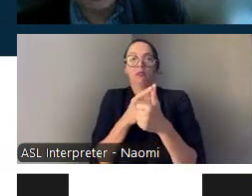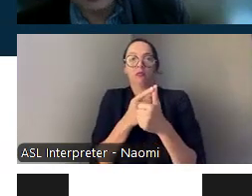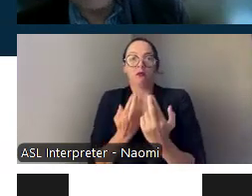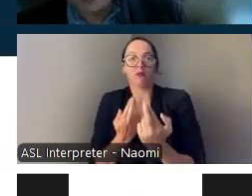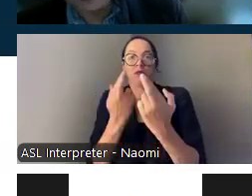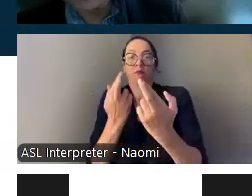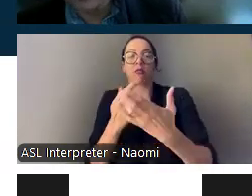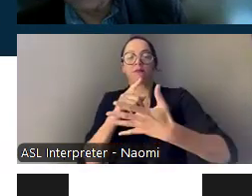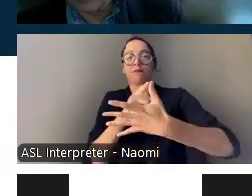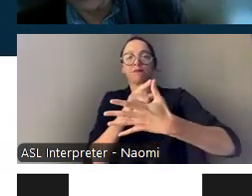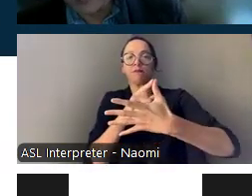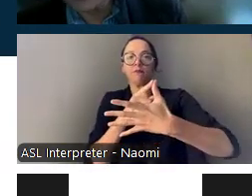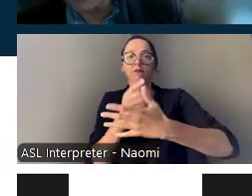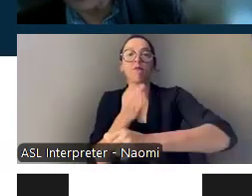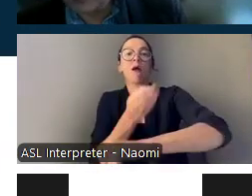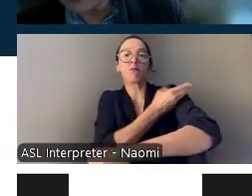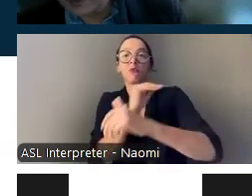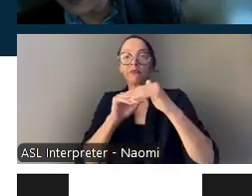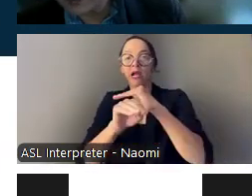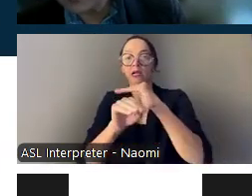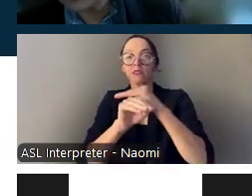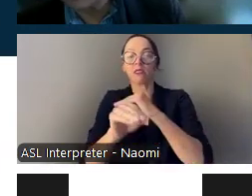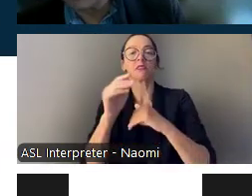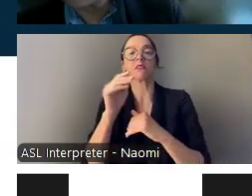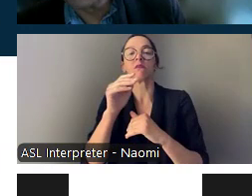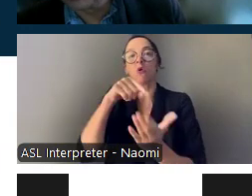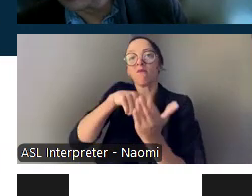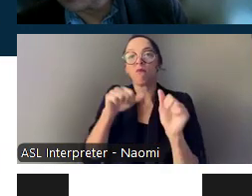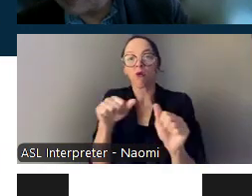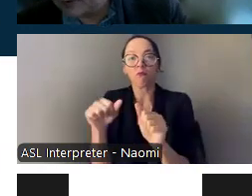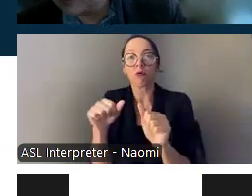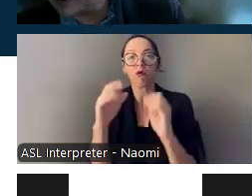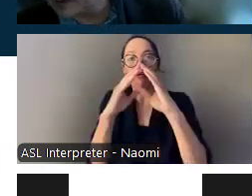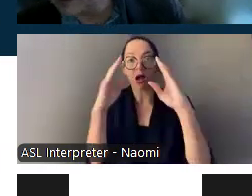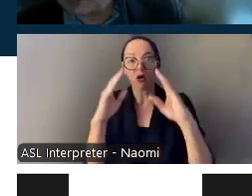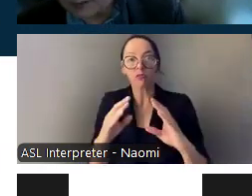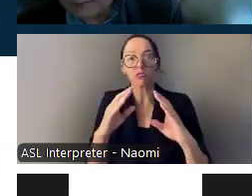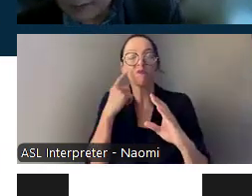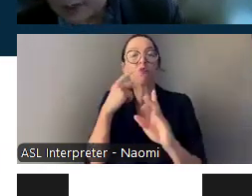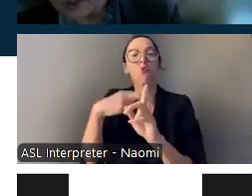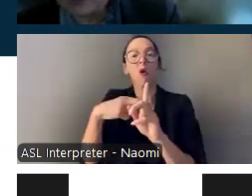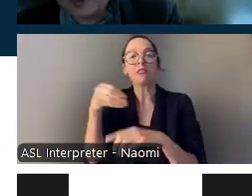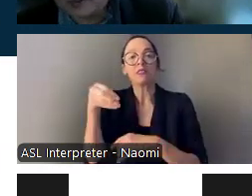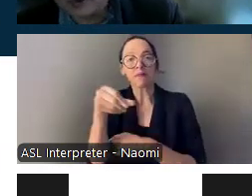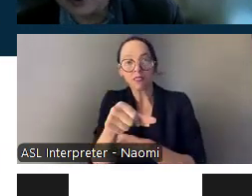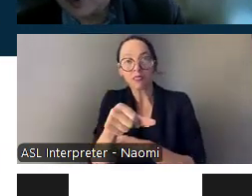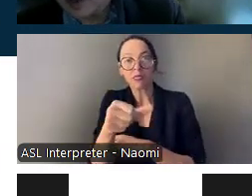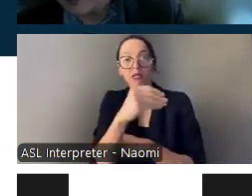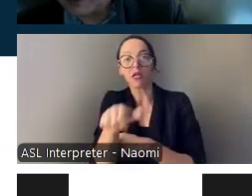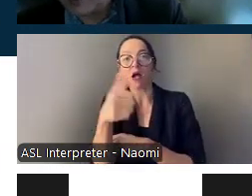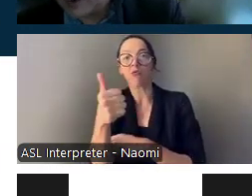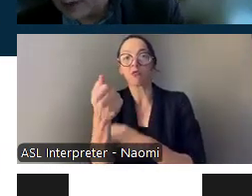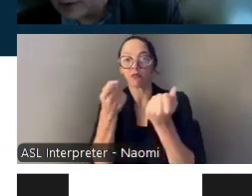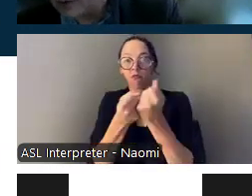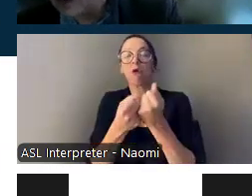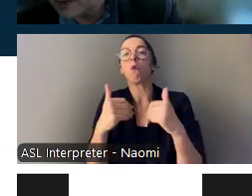1, is to improve access to affordable housing with rent subsidies and other support. We feel that this is really foundational and crucial.